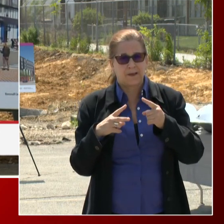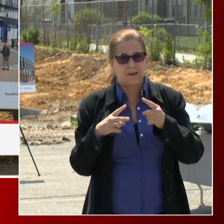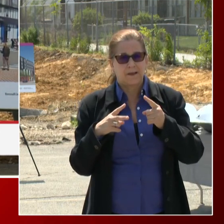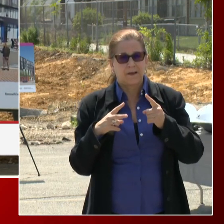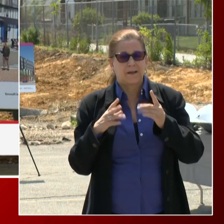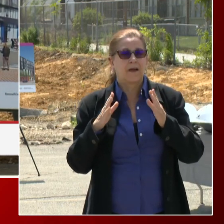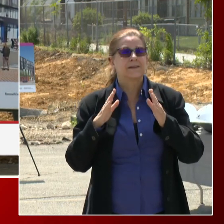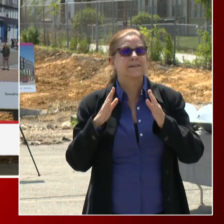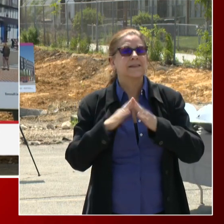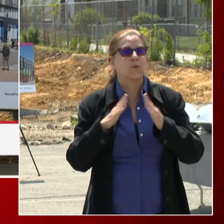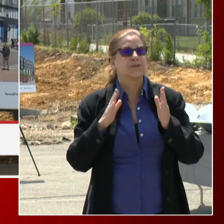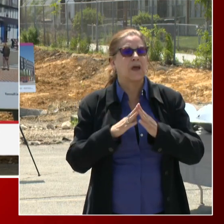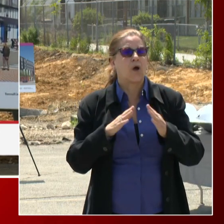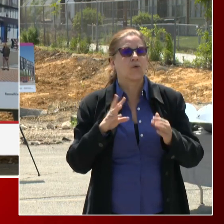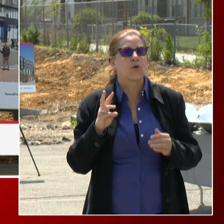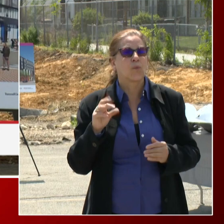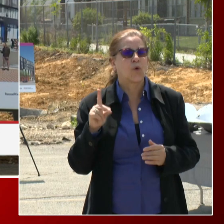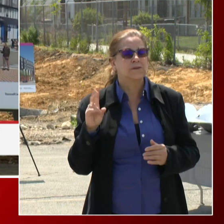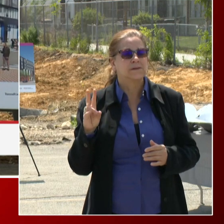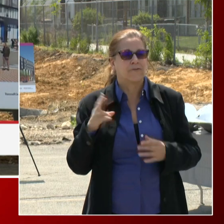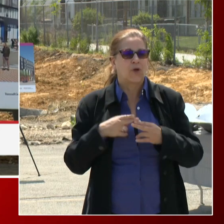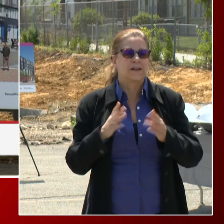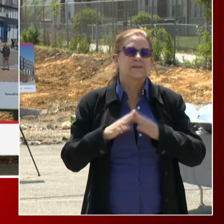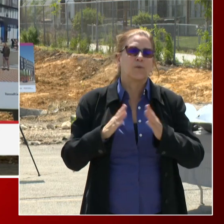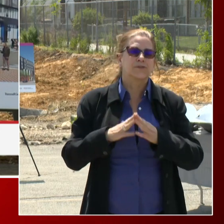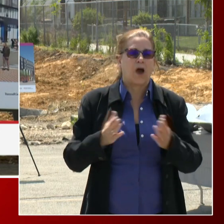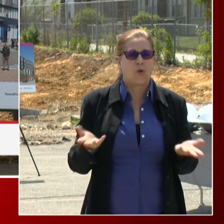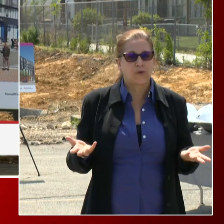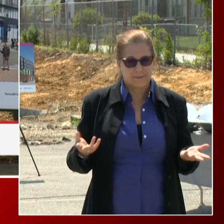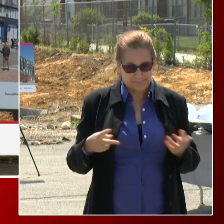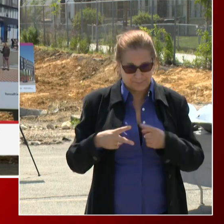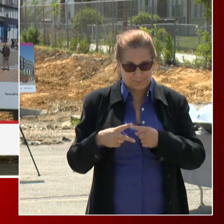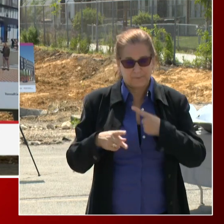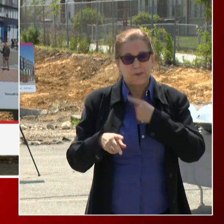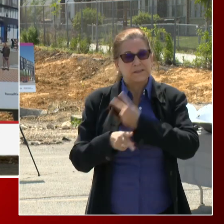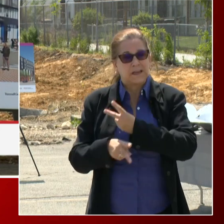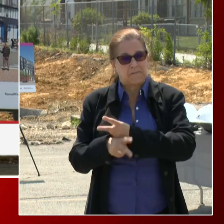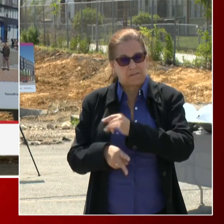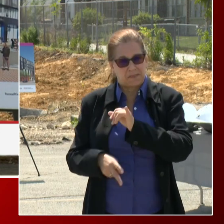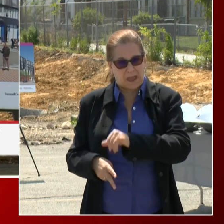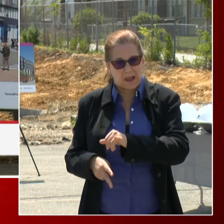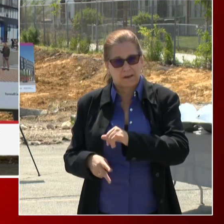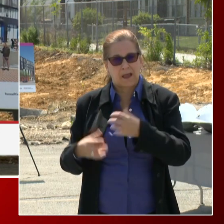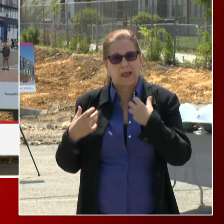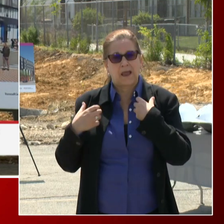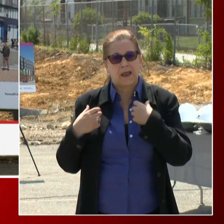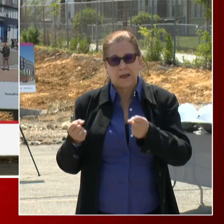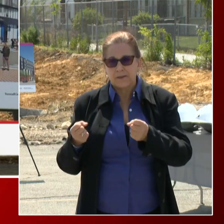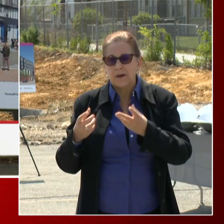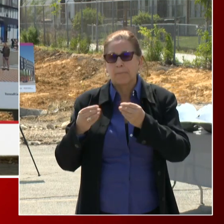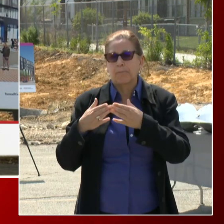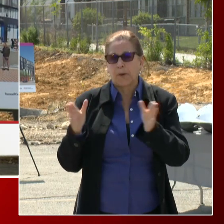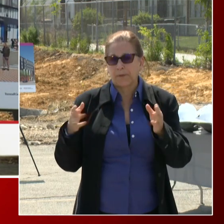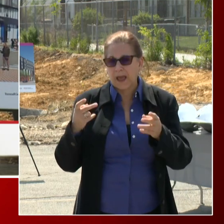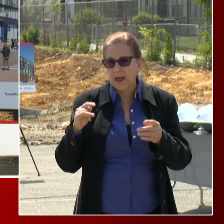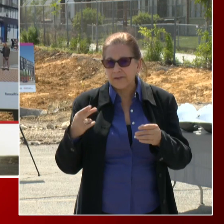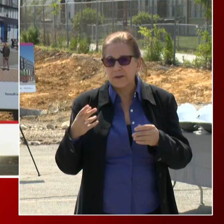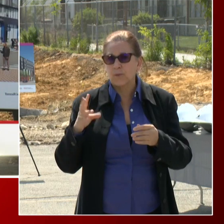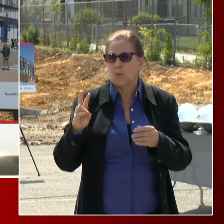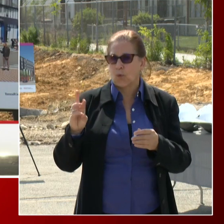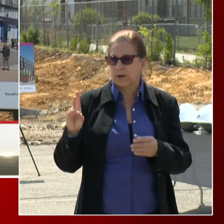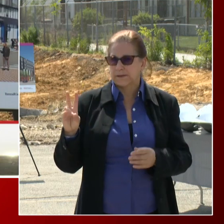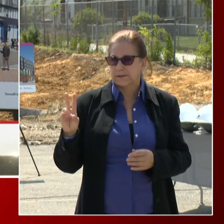making sure that we're taking care of the health and the public health in Ward 7, and for the